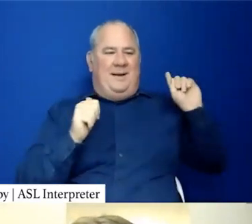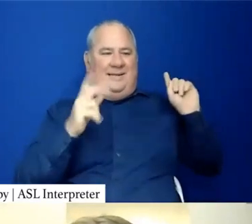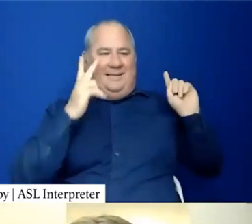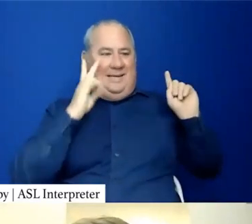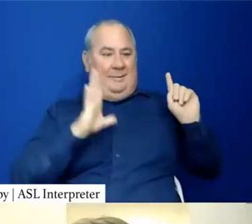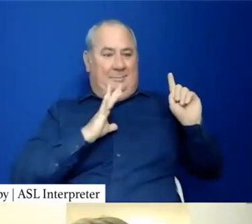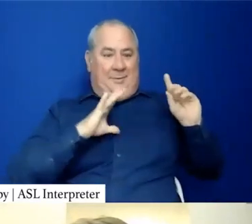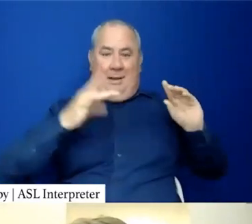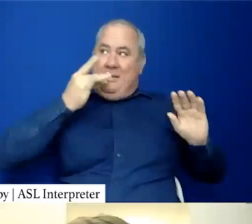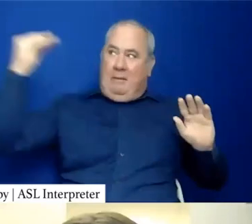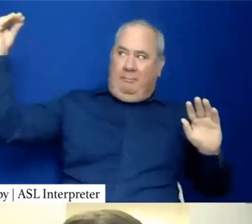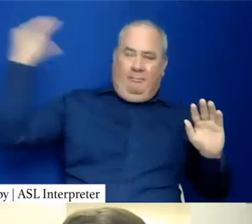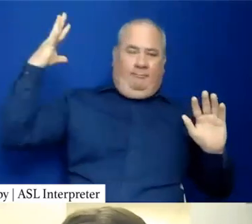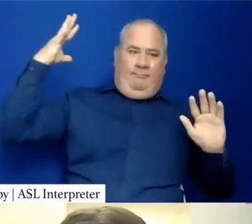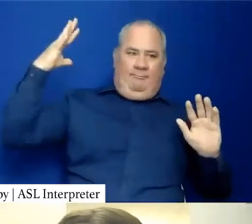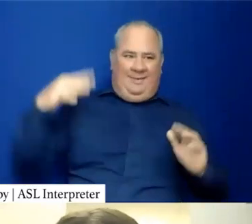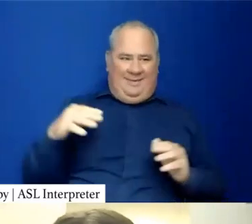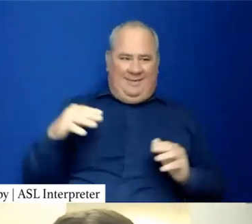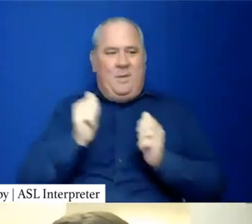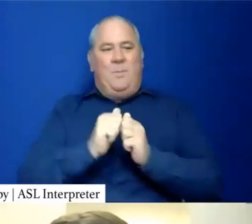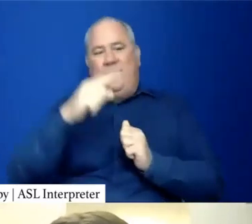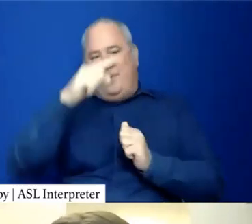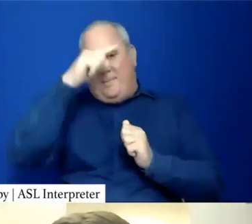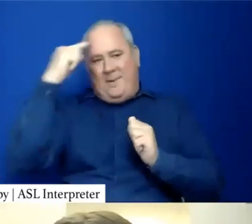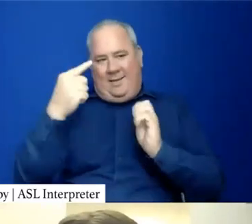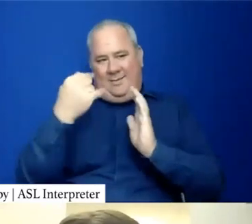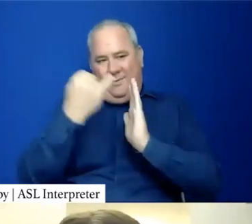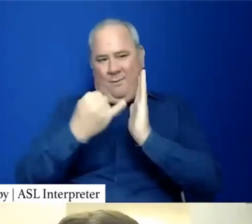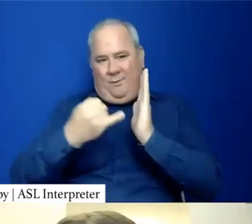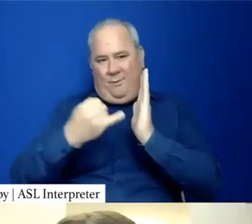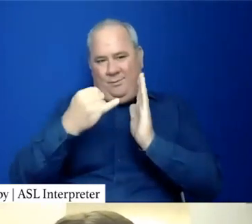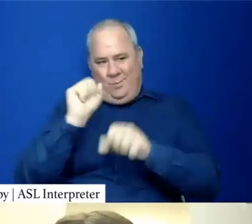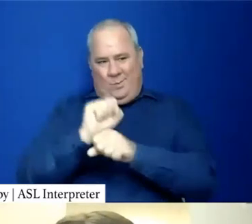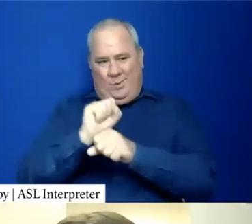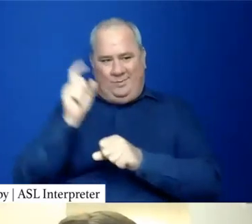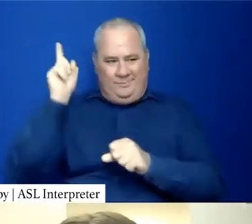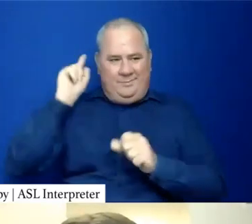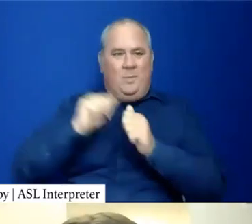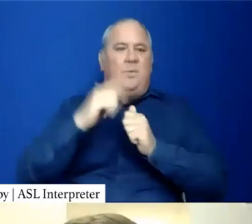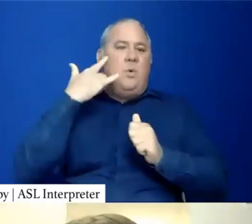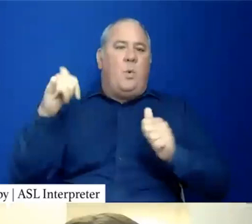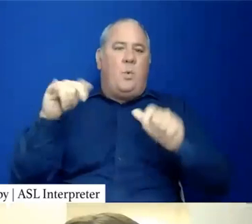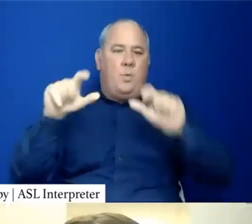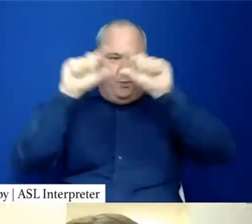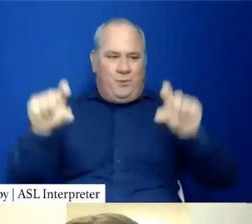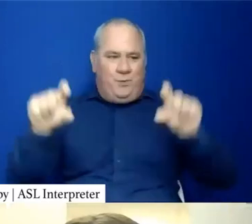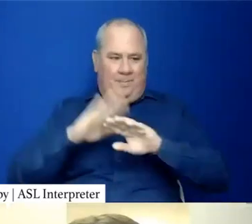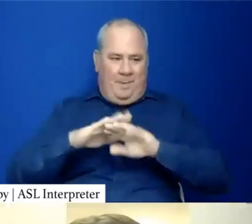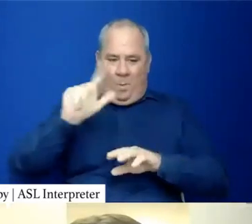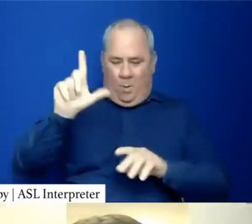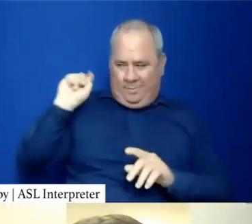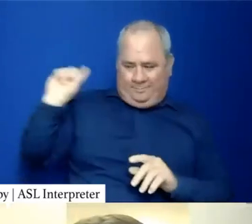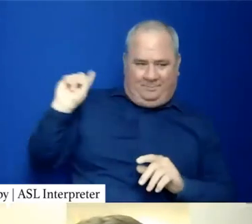with a lot of black artwork framed in gold, because that's the wall that my partner designed, and